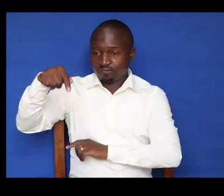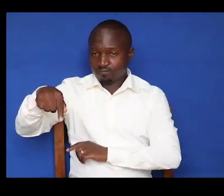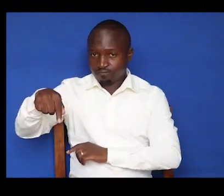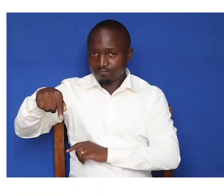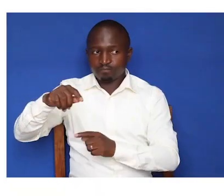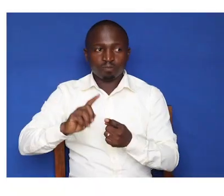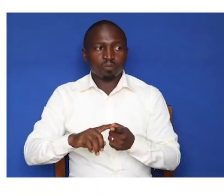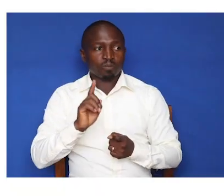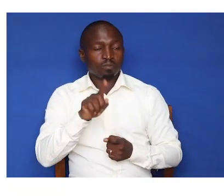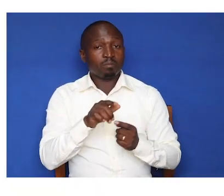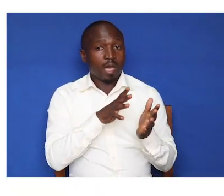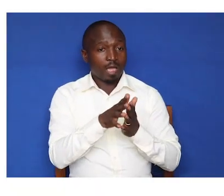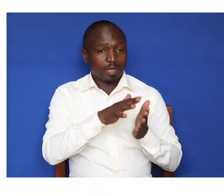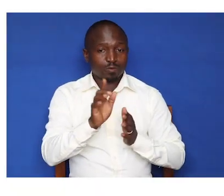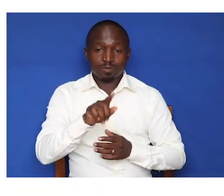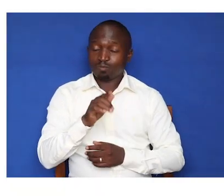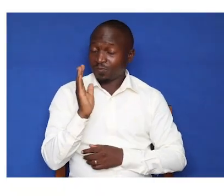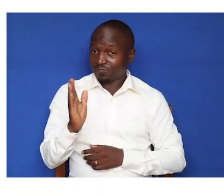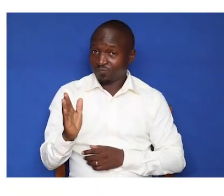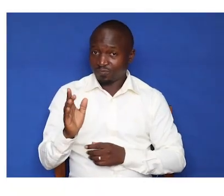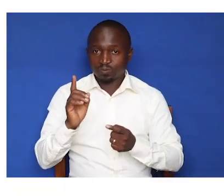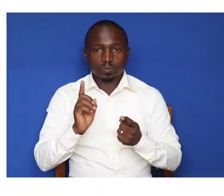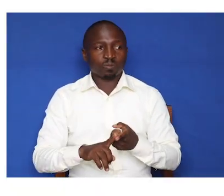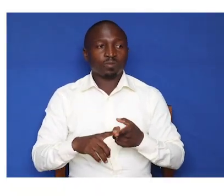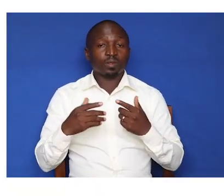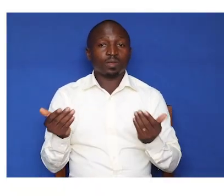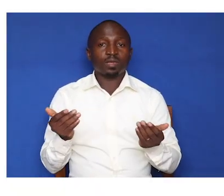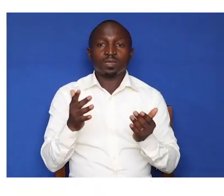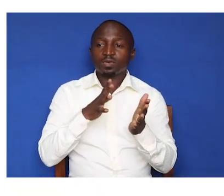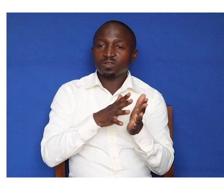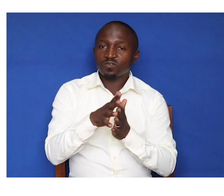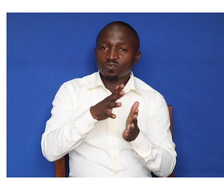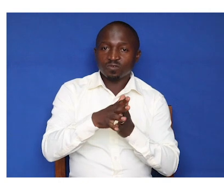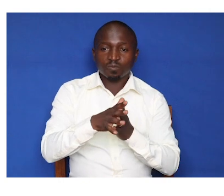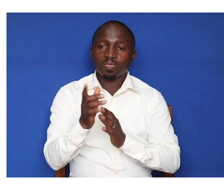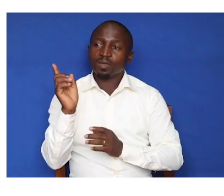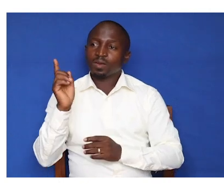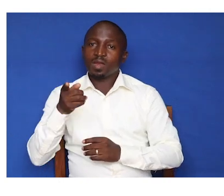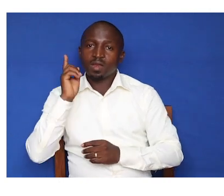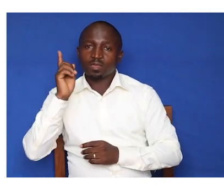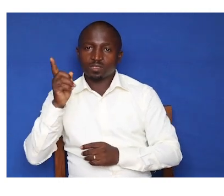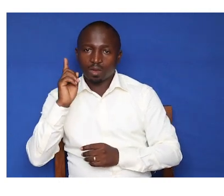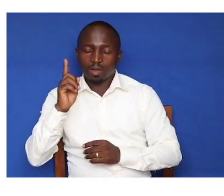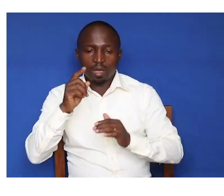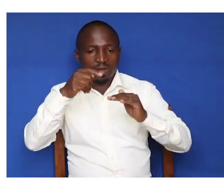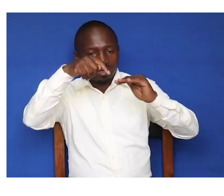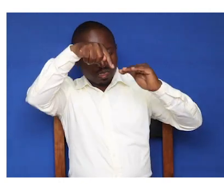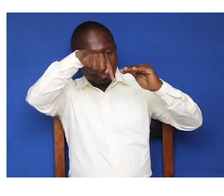Here we have this elaboration. It determines the nature and the depth of the currents as